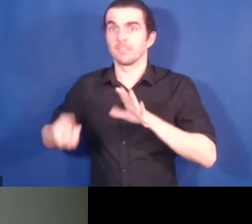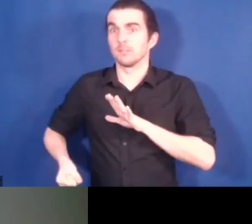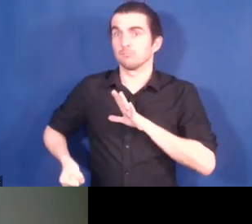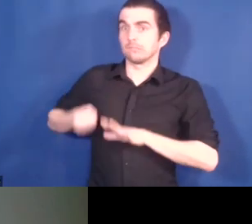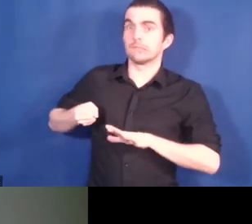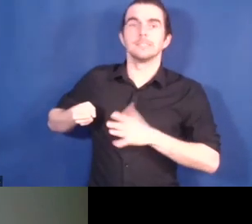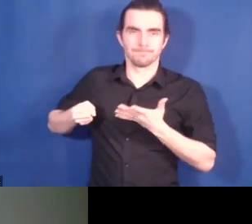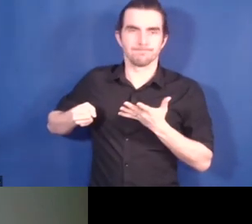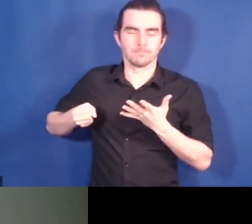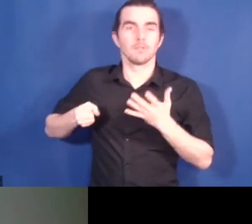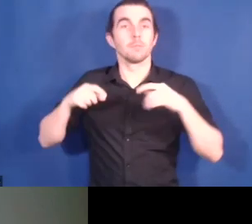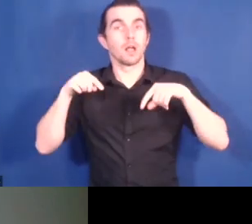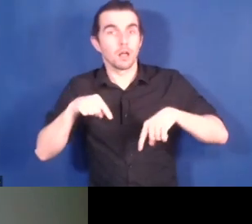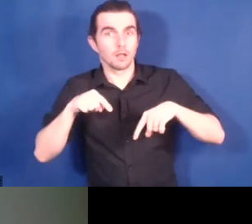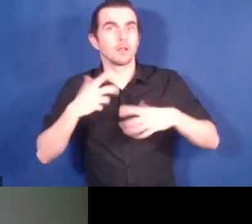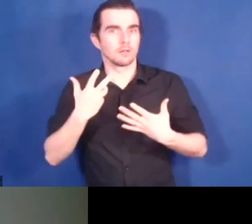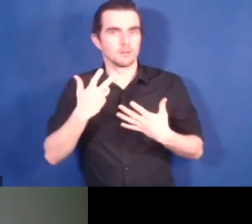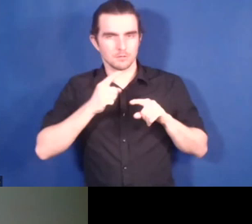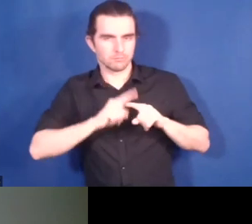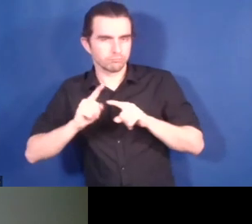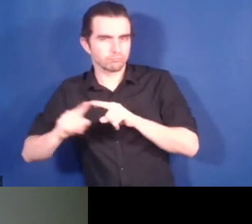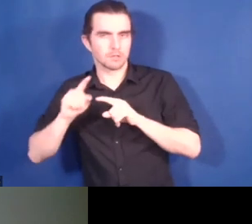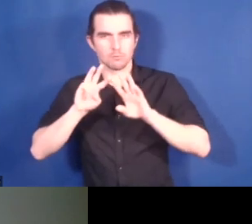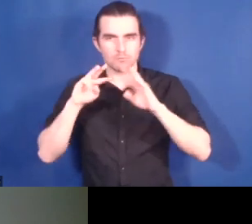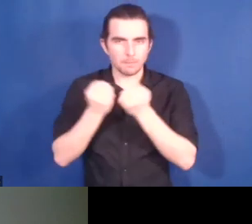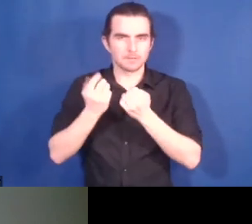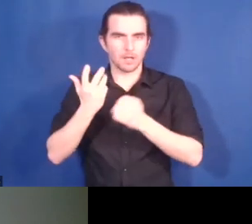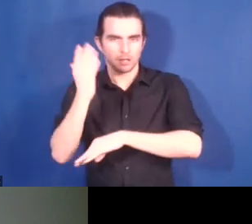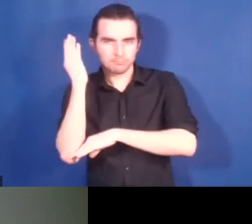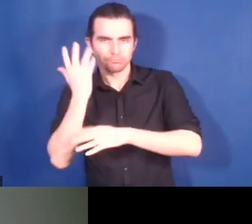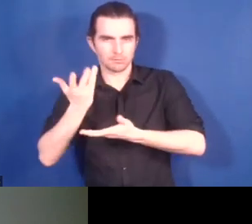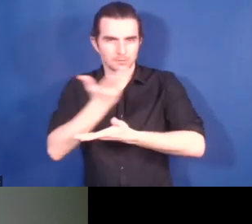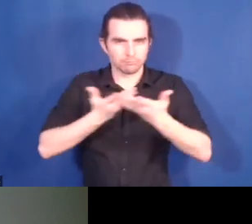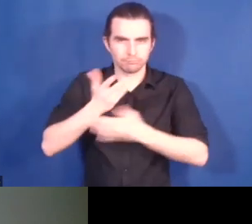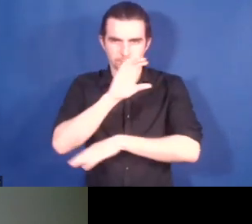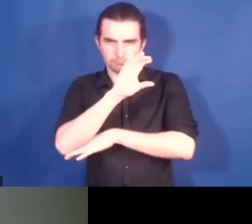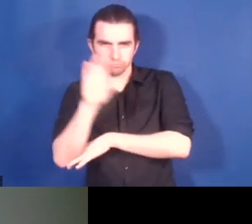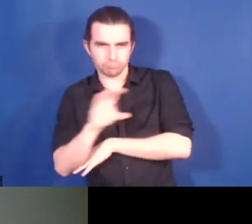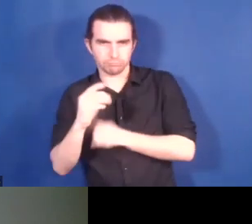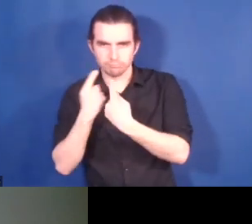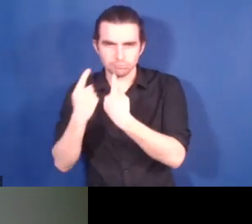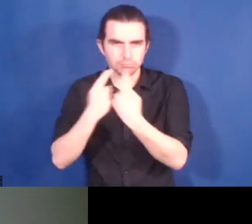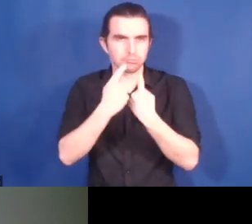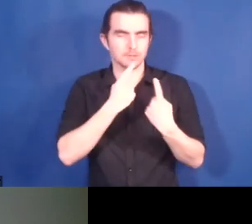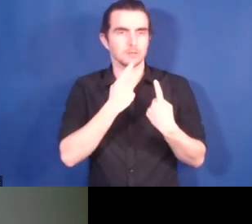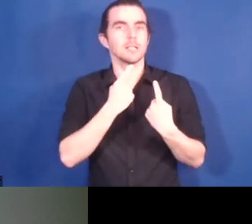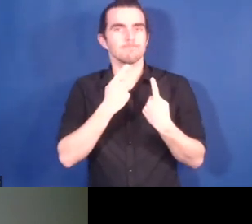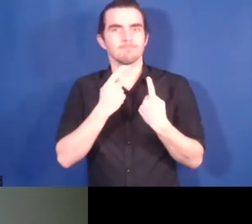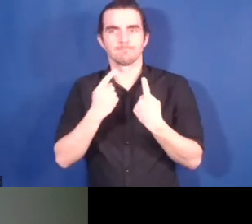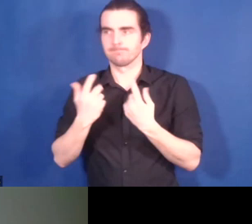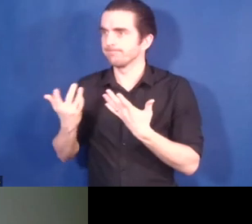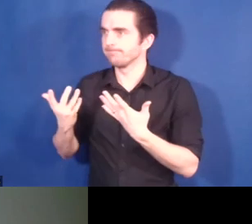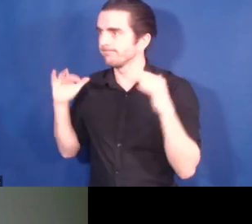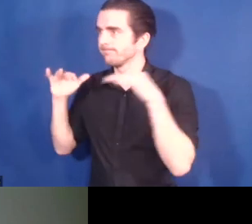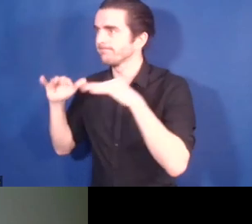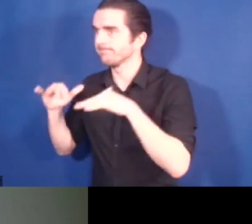sort of example in terms of the greater inclusion. The idea had been for a conference in